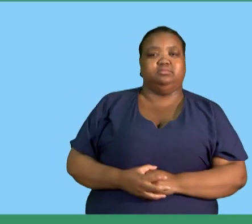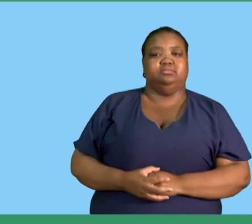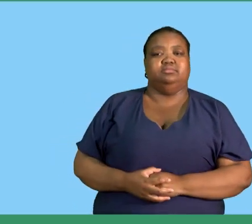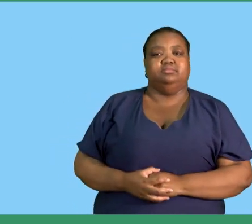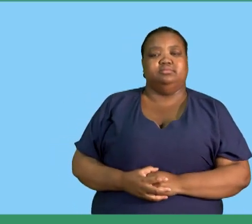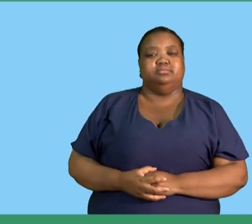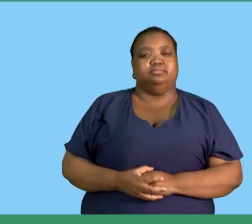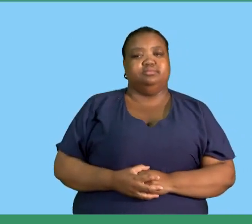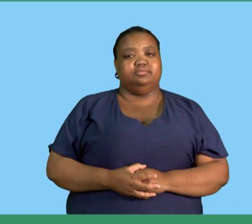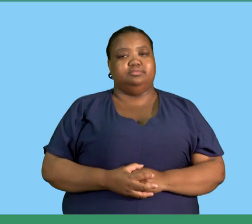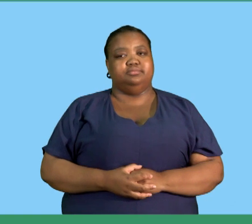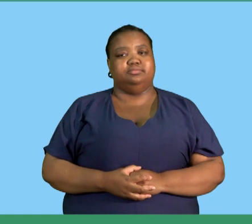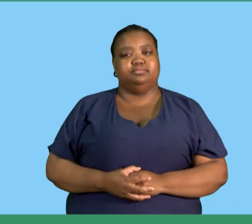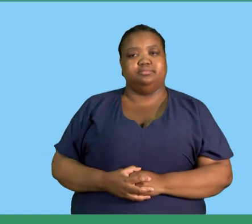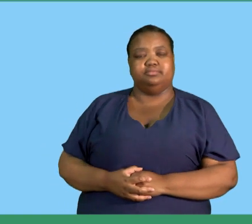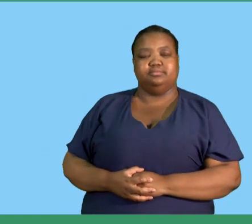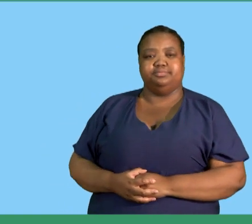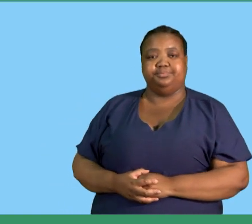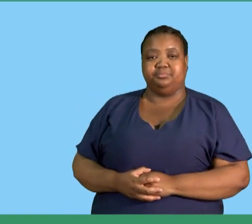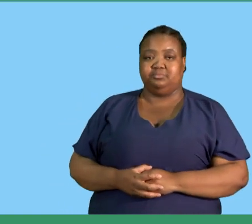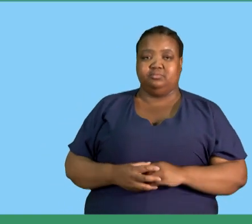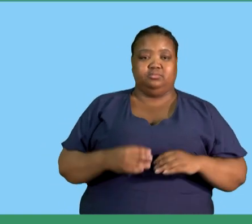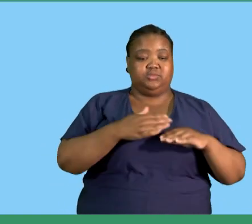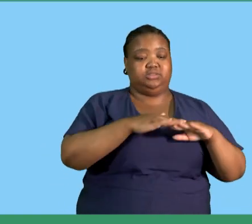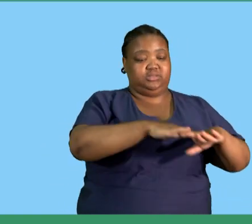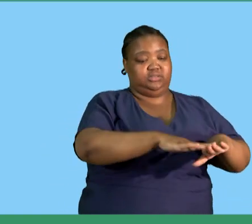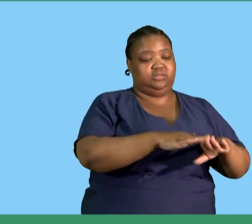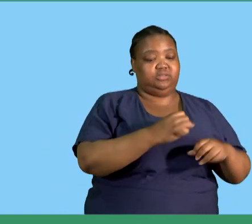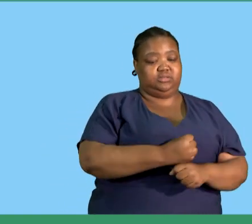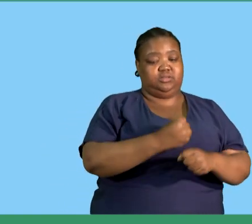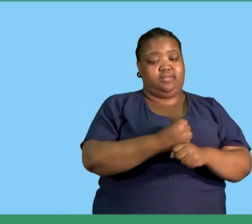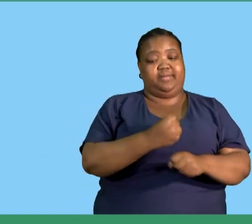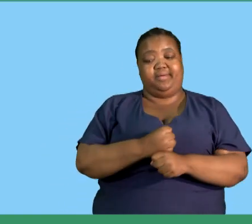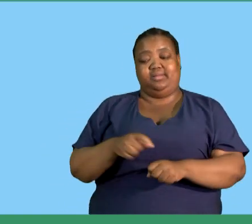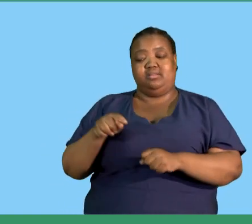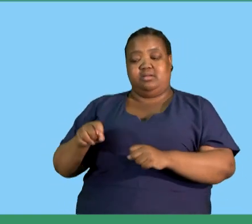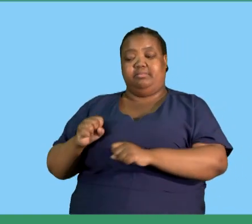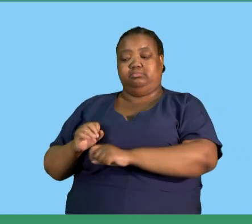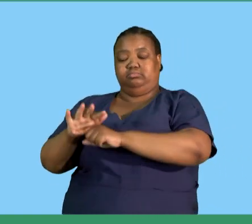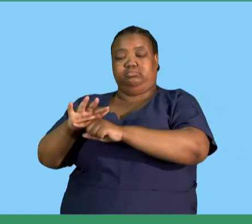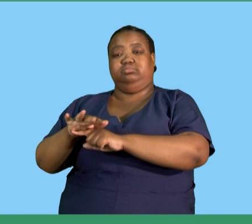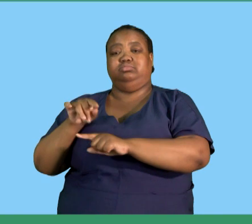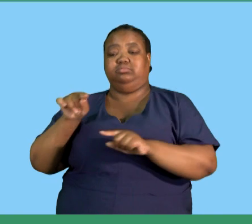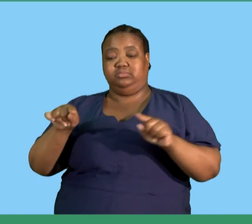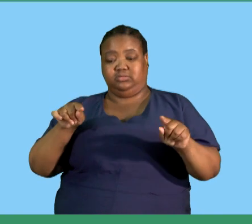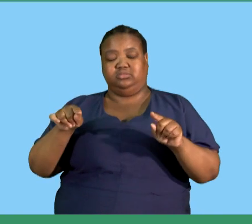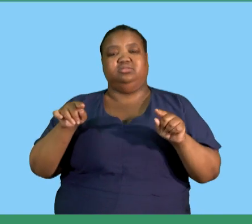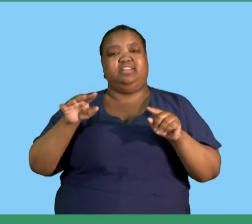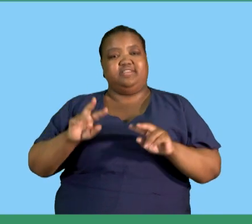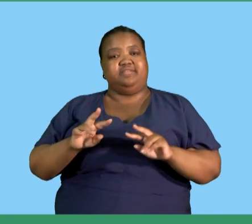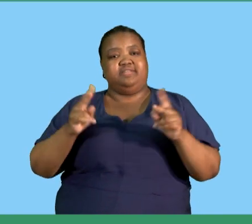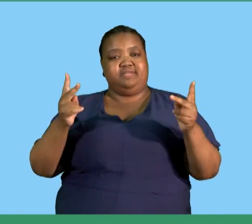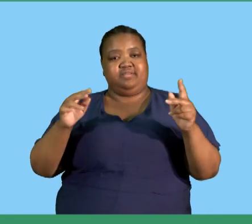and what? And the disadvantages. Right. So do not confuse application, how to put into practice. Each technique has